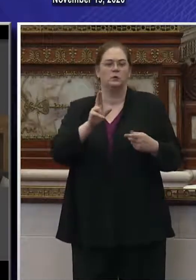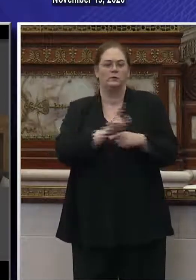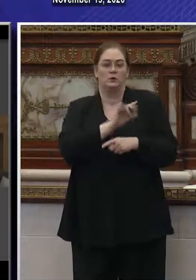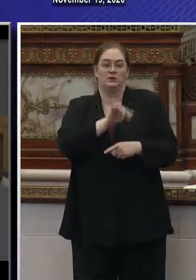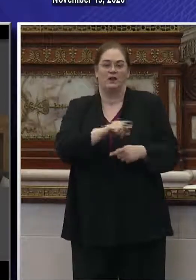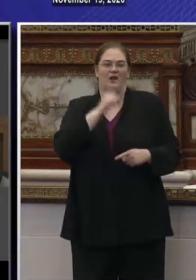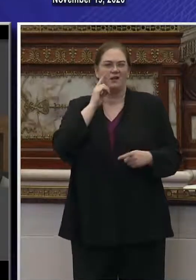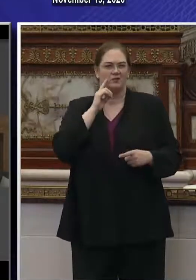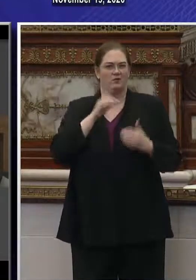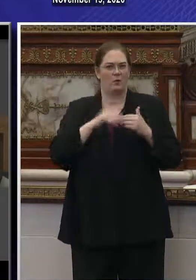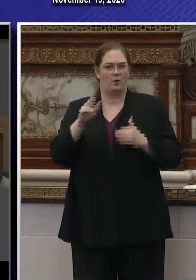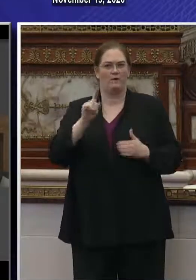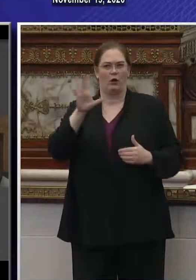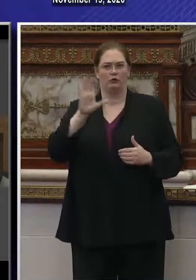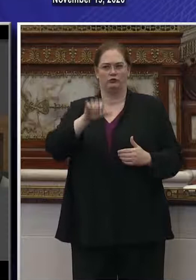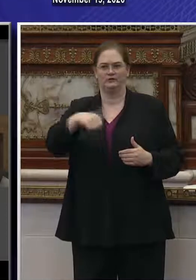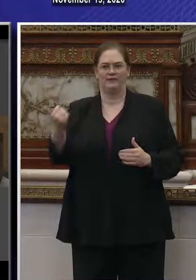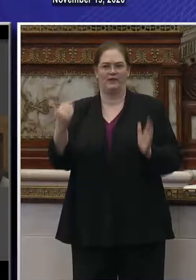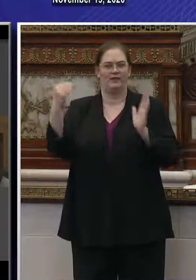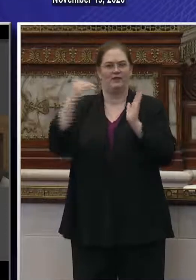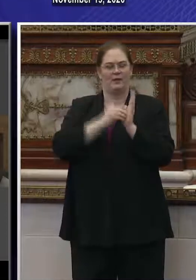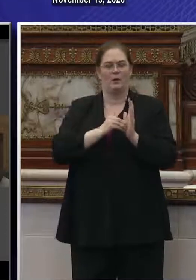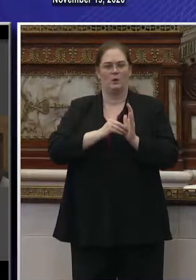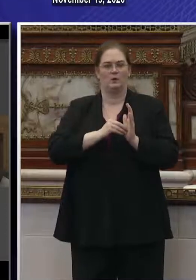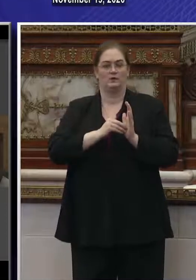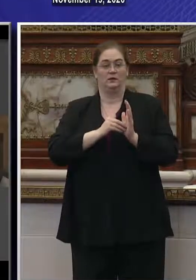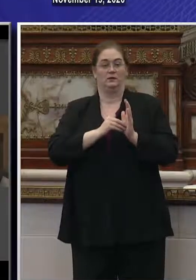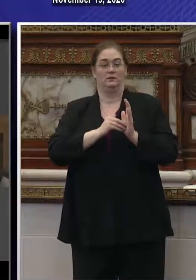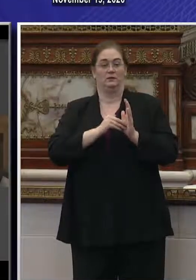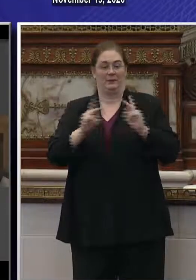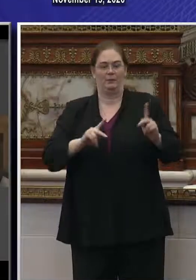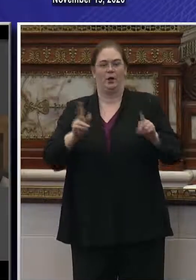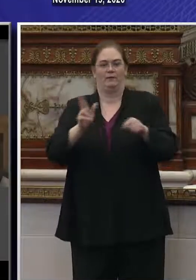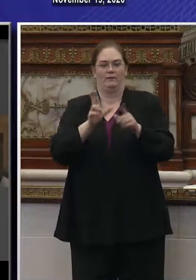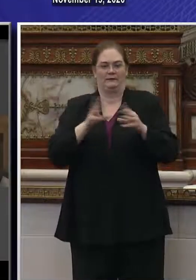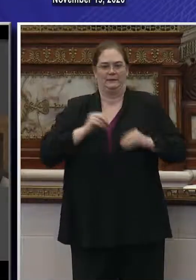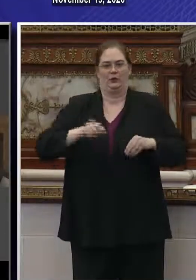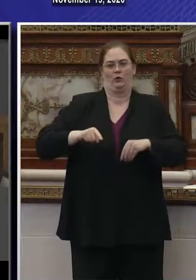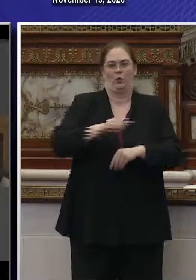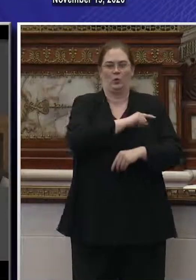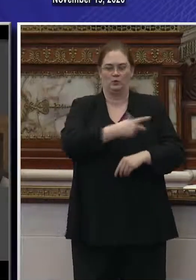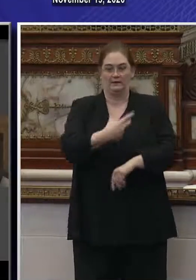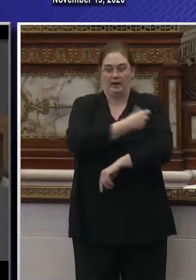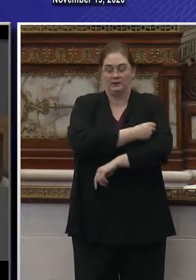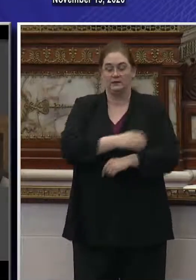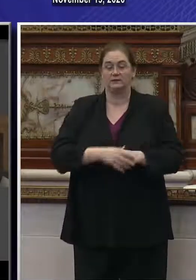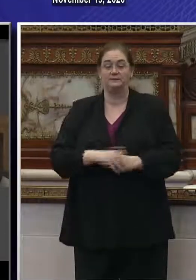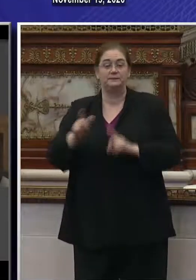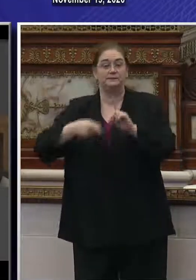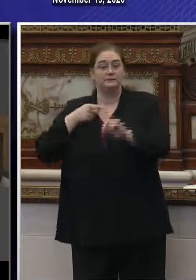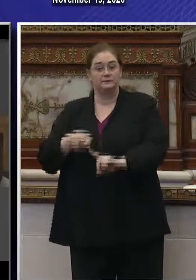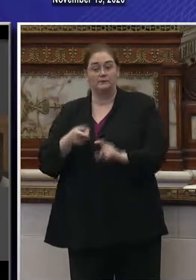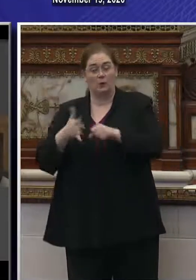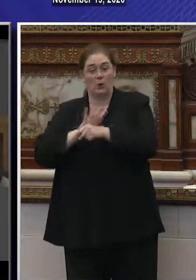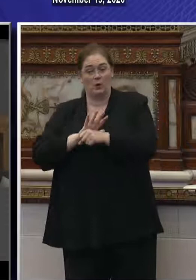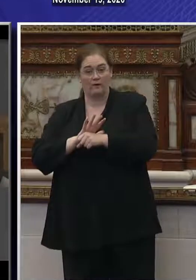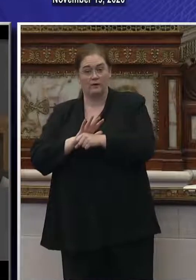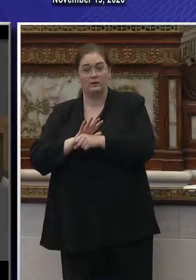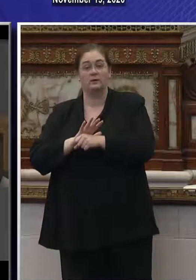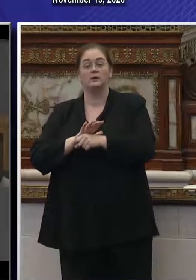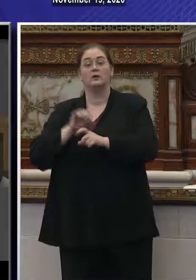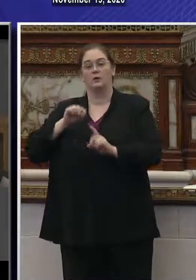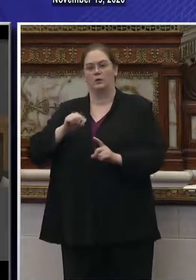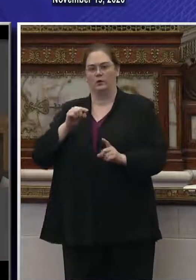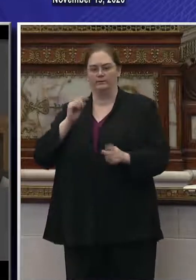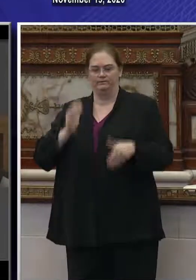in now over 110,000 individuals. But specifically for the COVID vaccine, we've moved